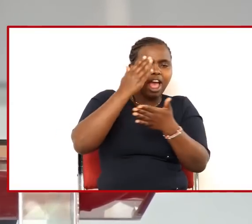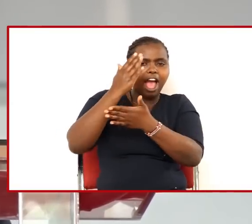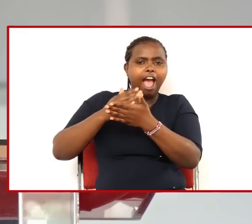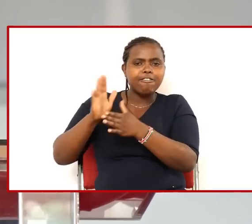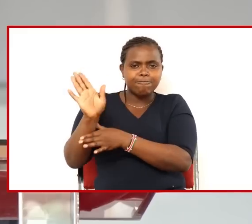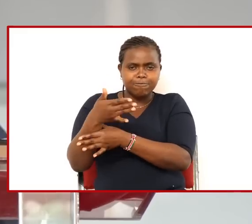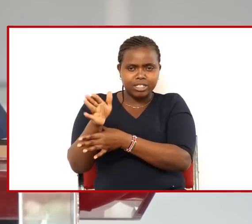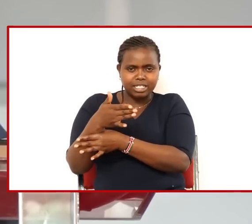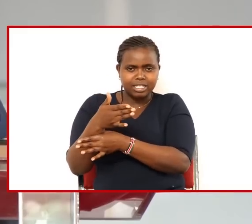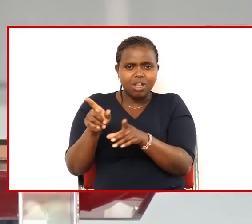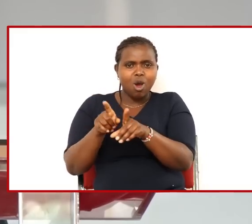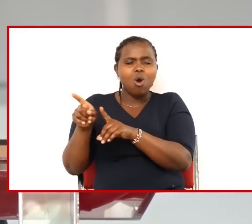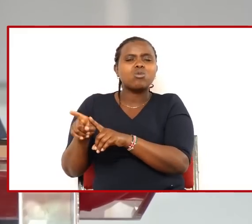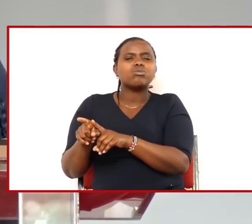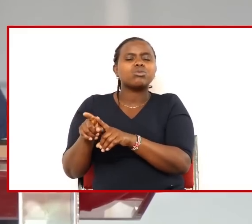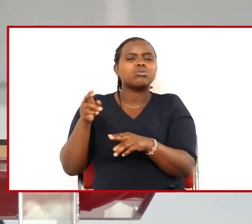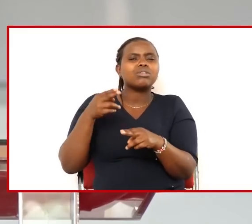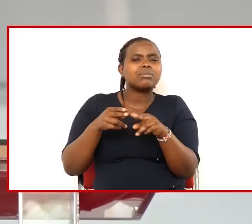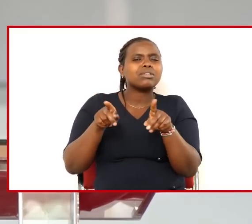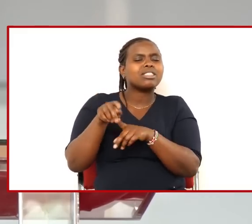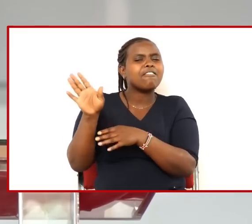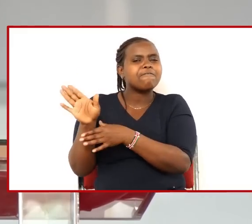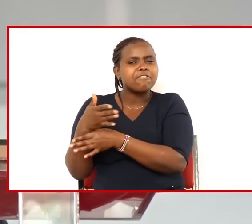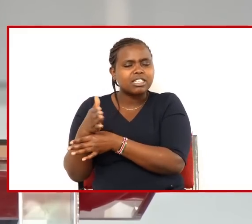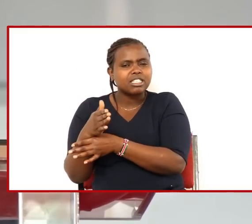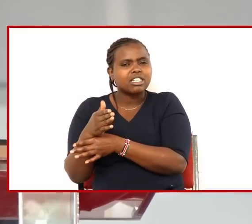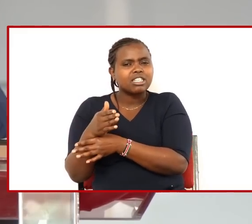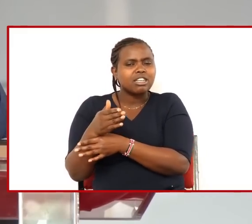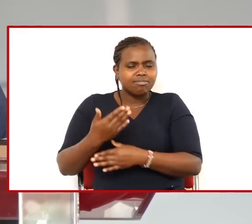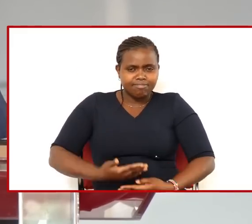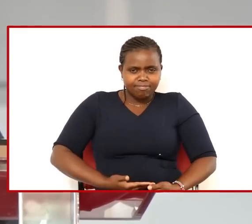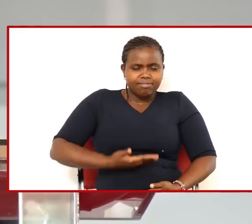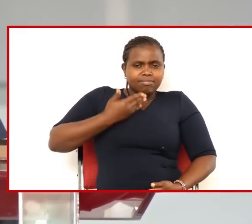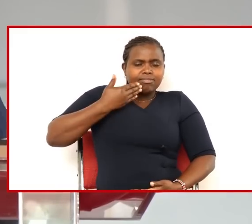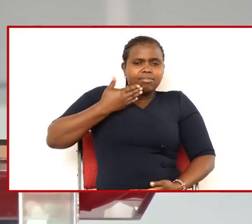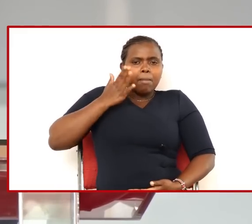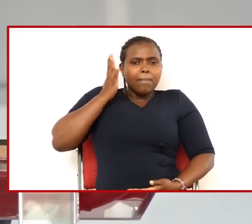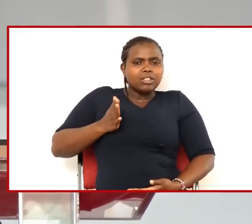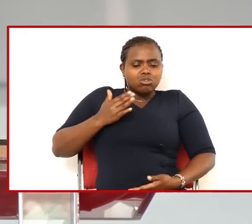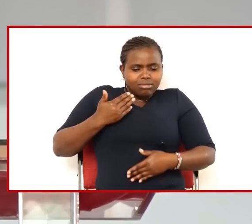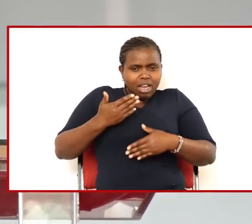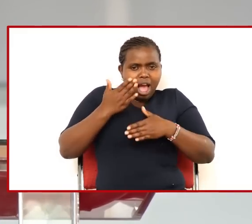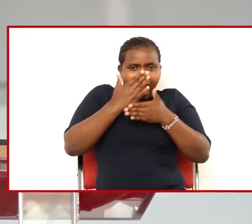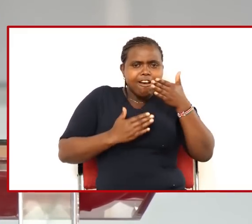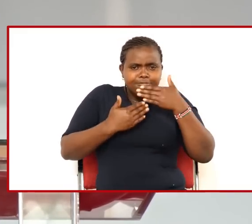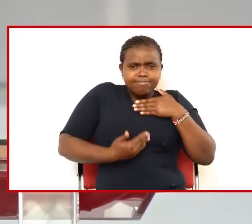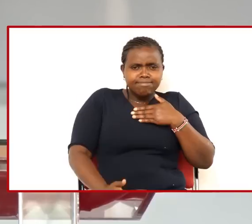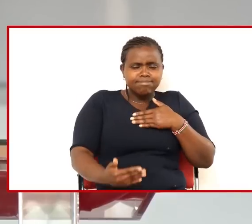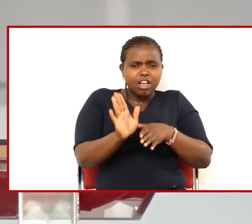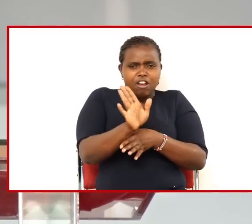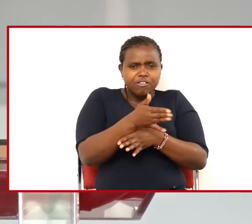From his navel down, he was depicted as a fish. From the navel up, he was portrayed as a man.